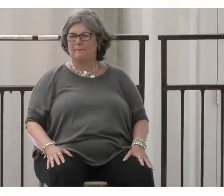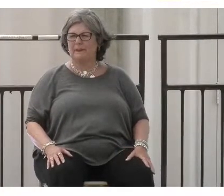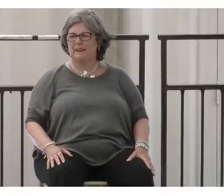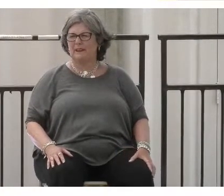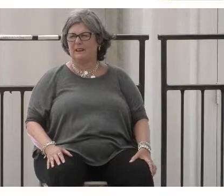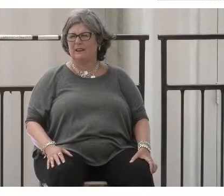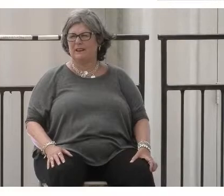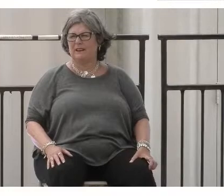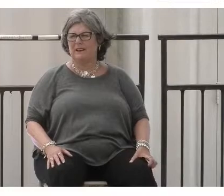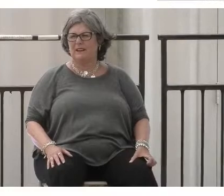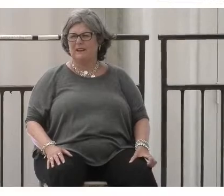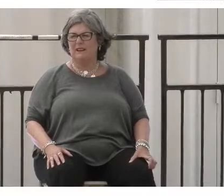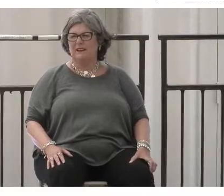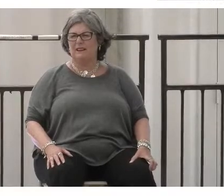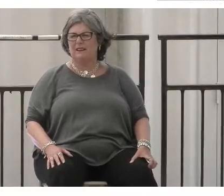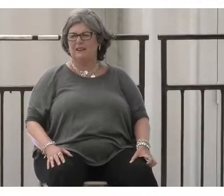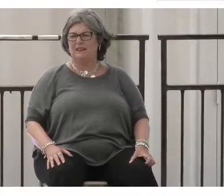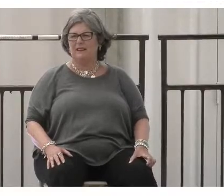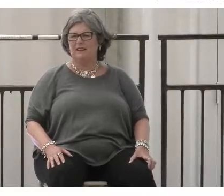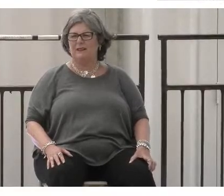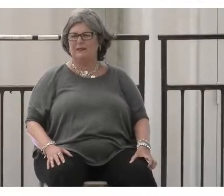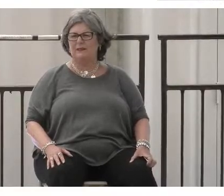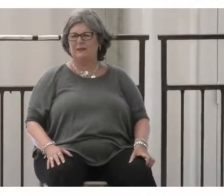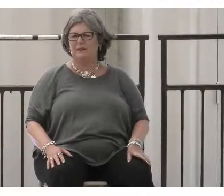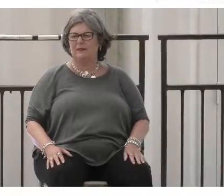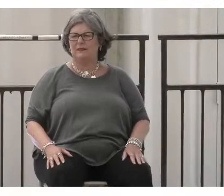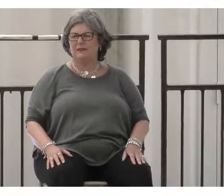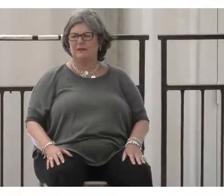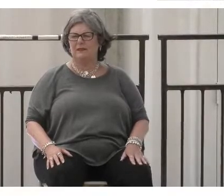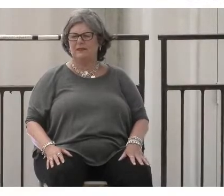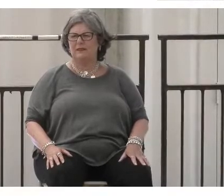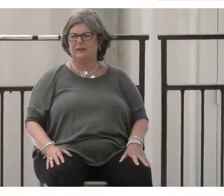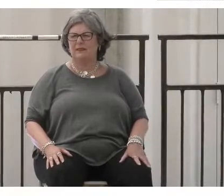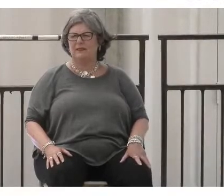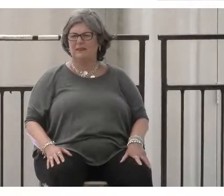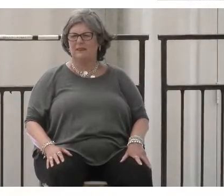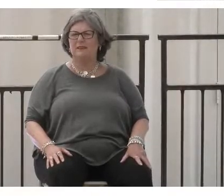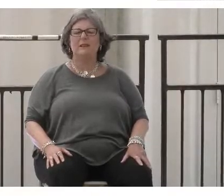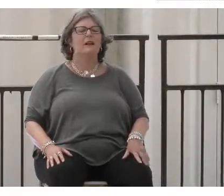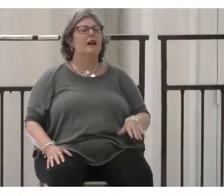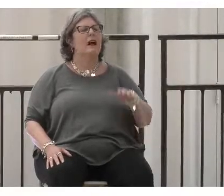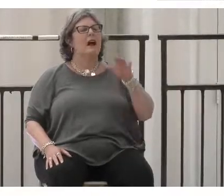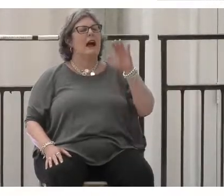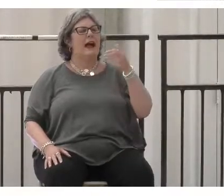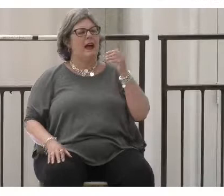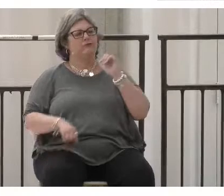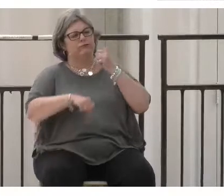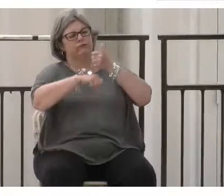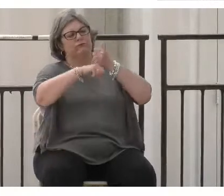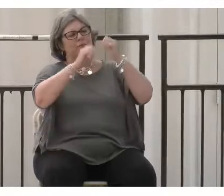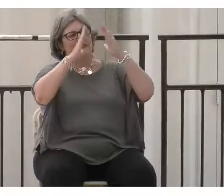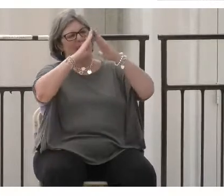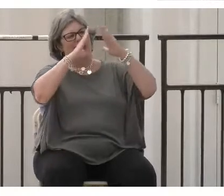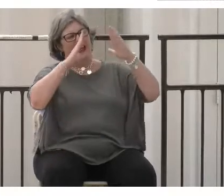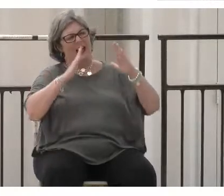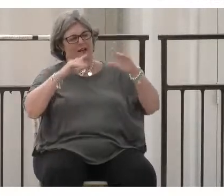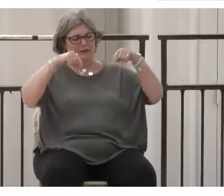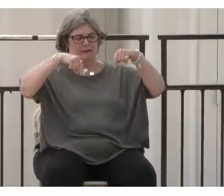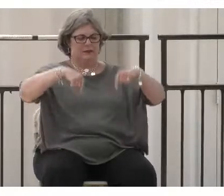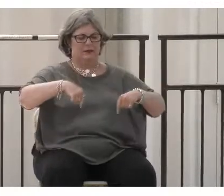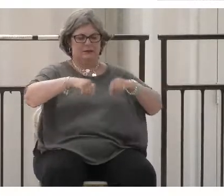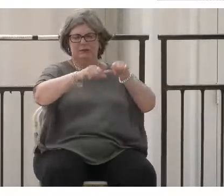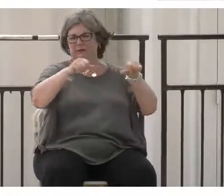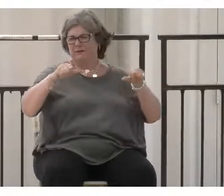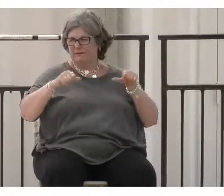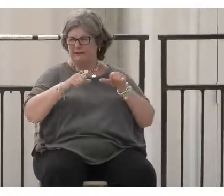do we bring the idea of the house of the Beit Al Kubaisi to the site, and we